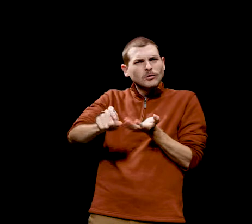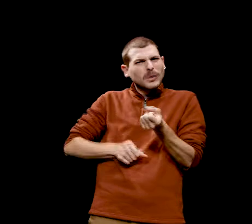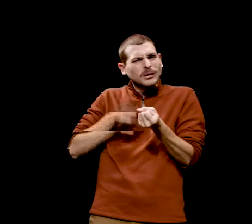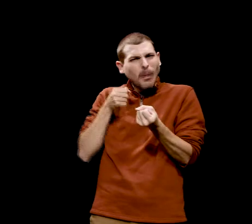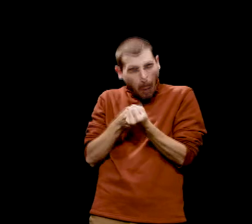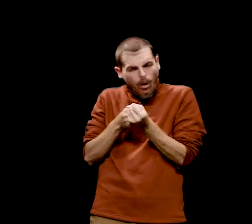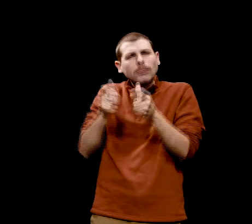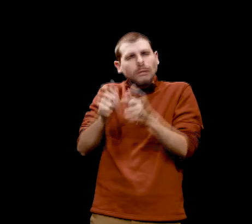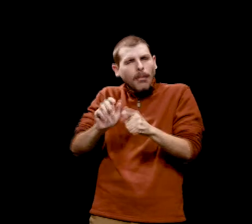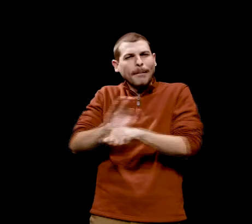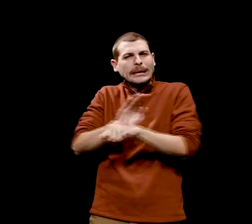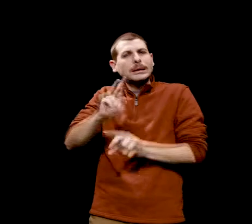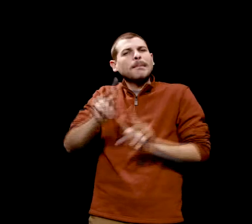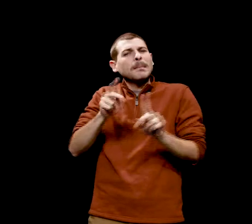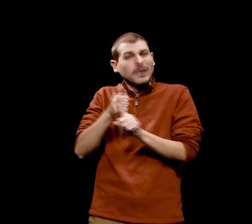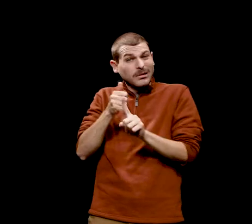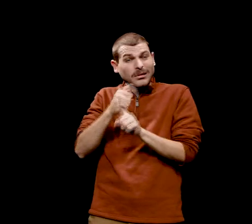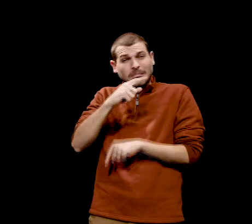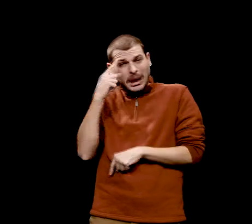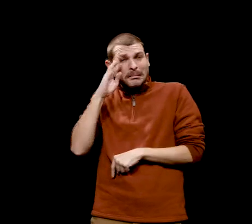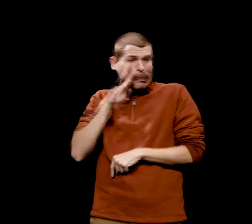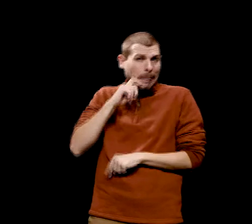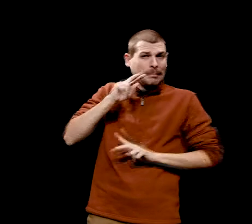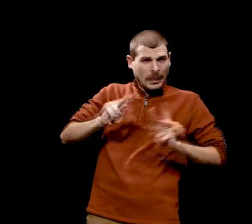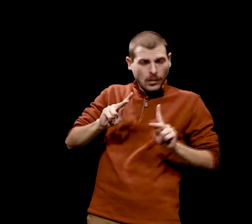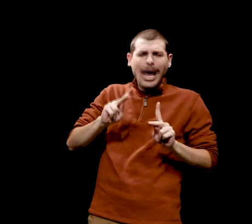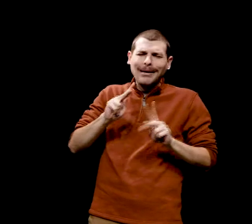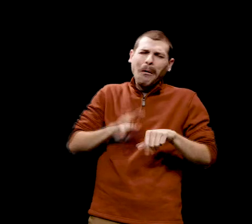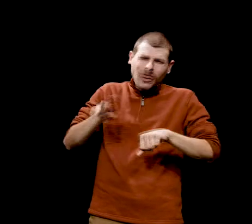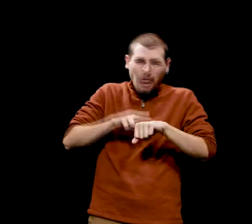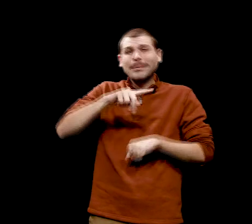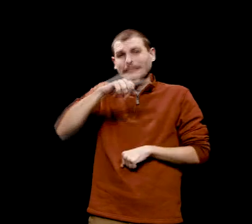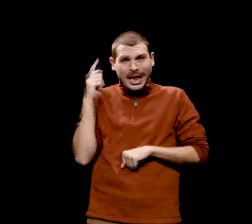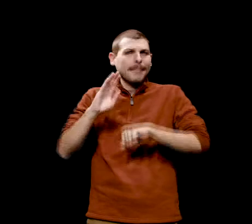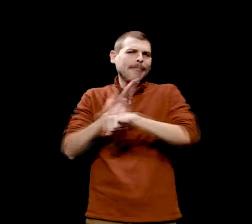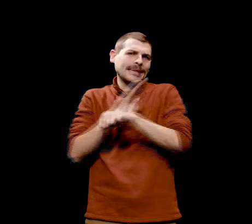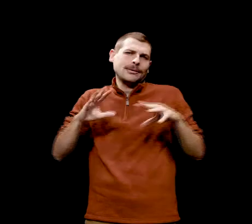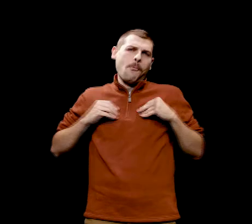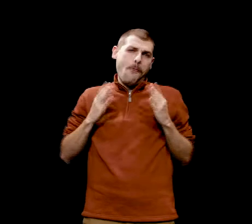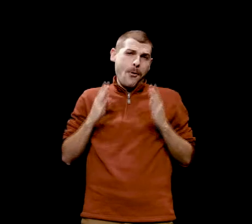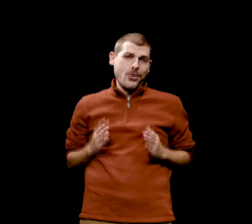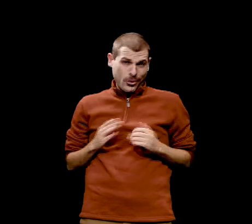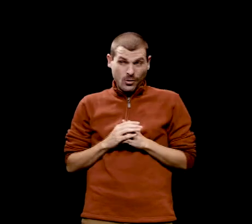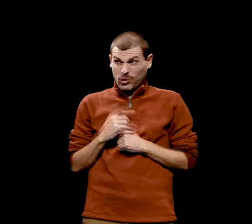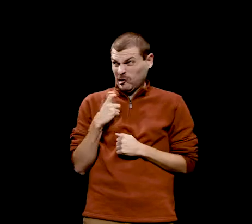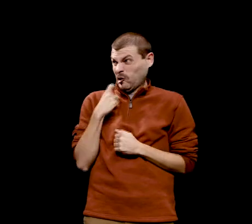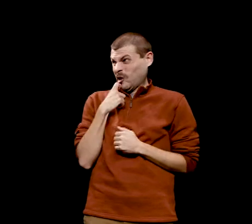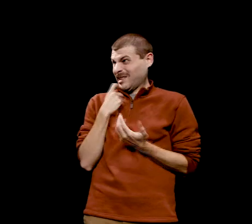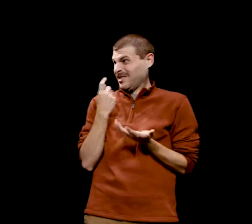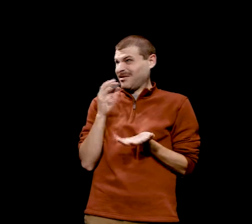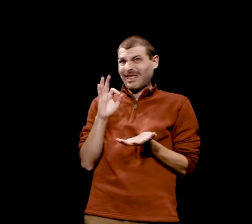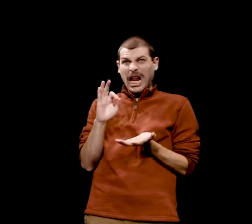minority entrepreneurs and business owners, including obviously African American Black business owners. We just allocated